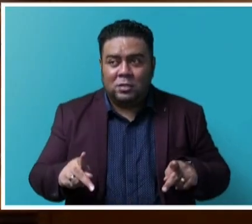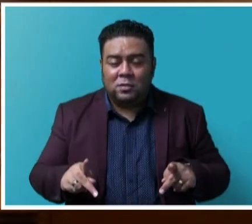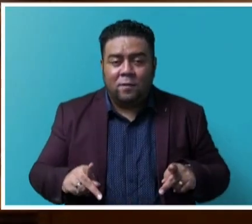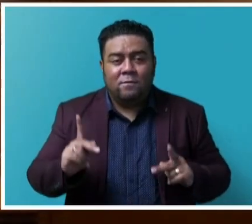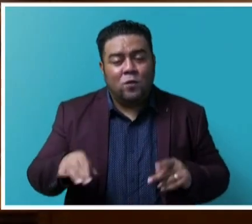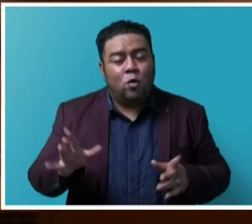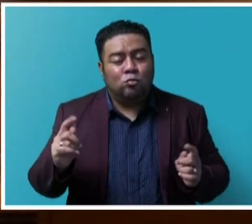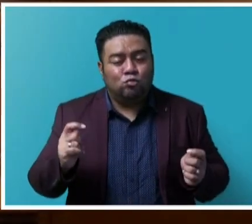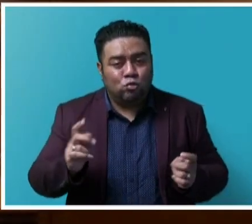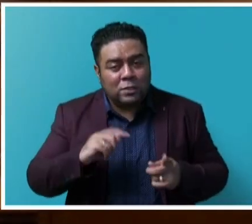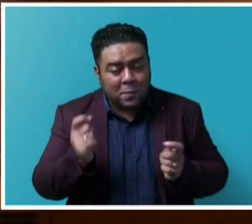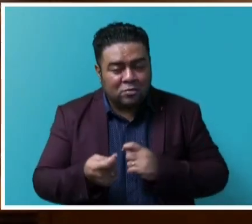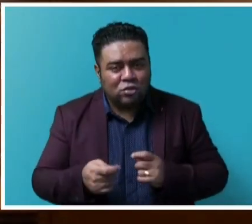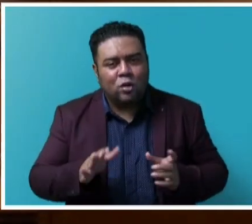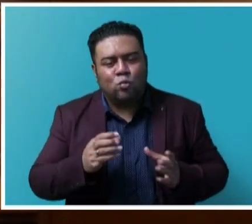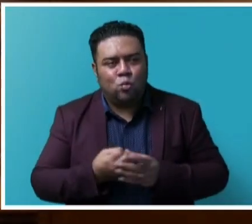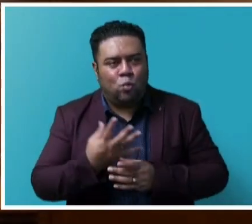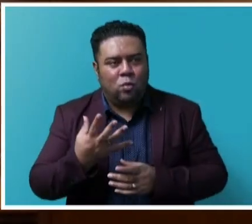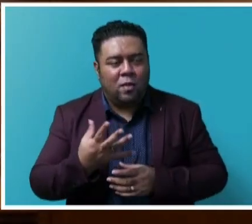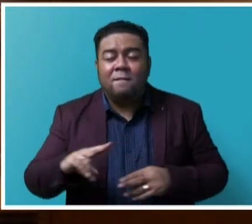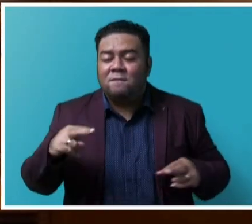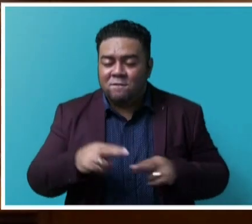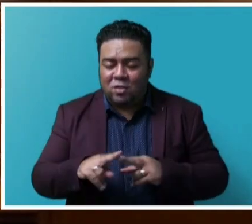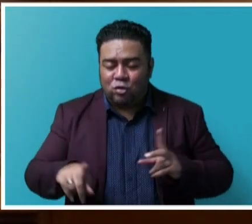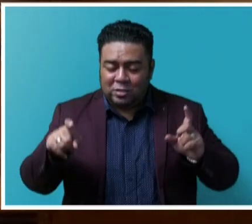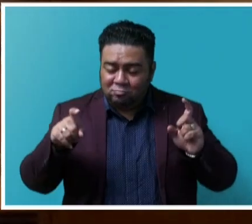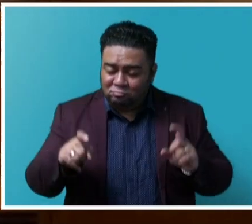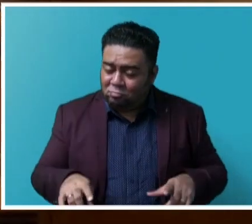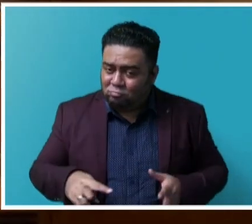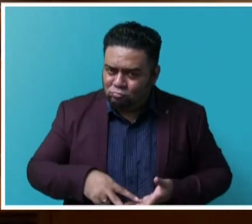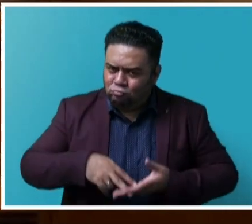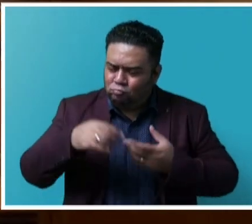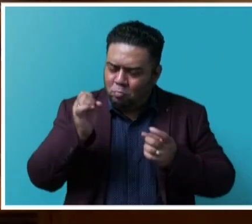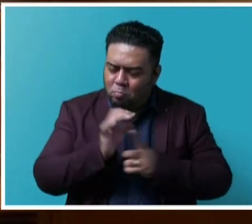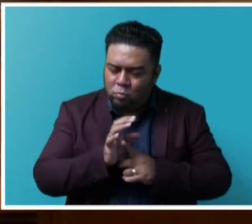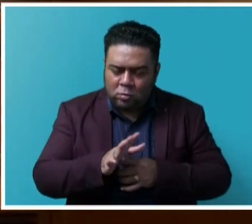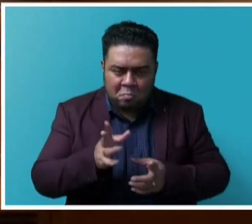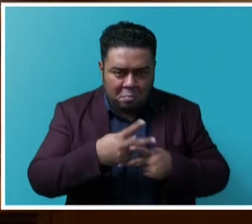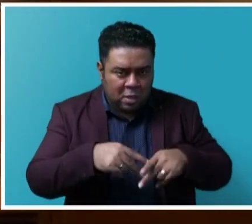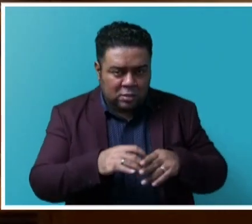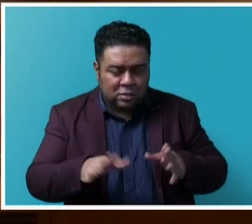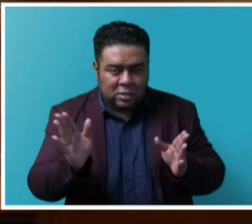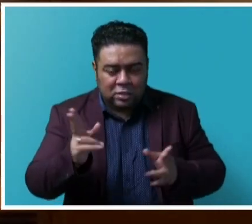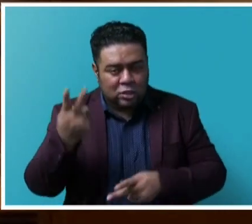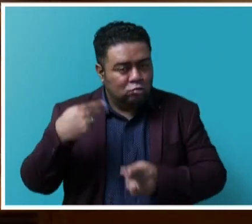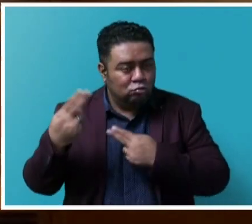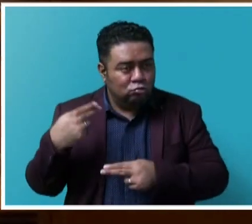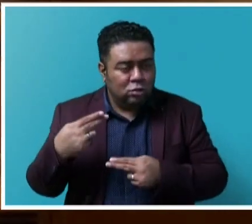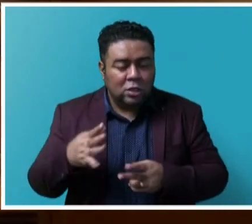transformation and growth. Fiji stands at a critical juncture in its history.